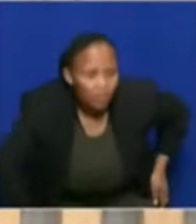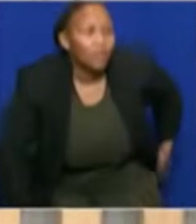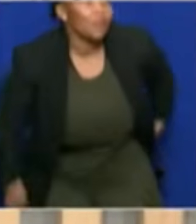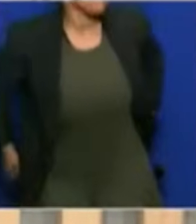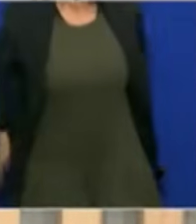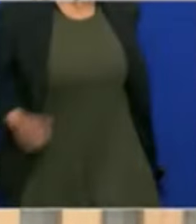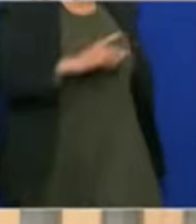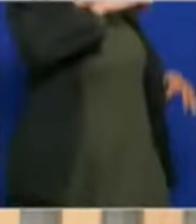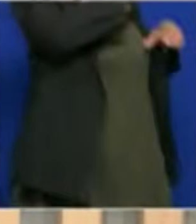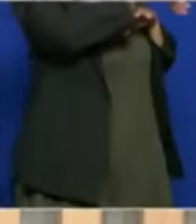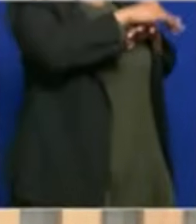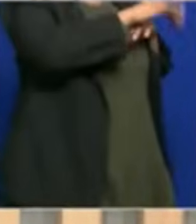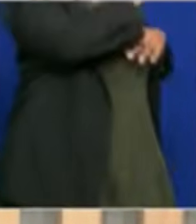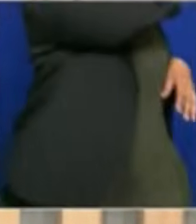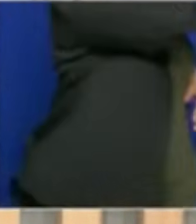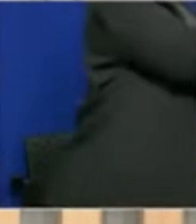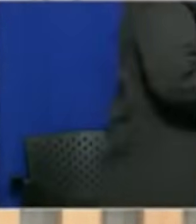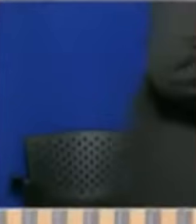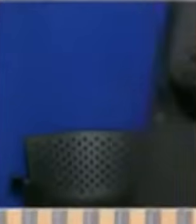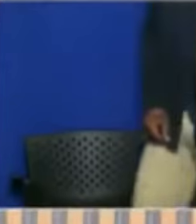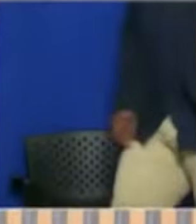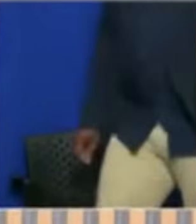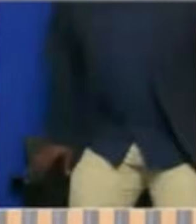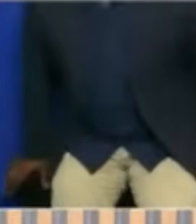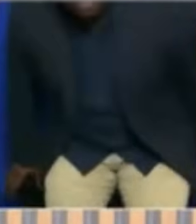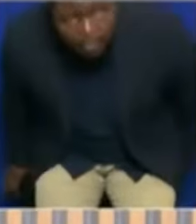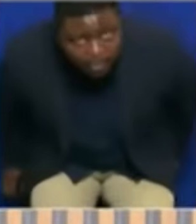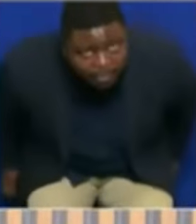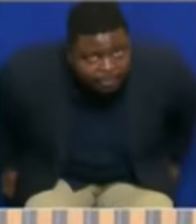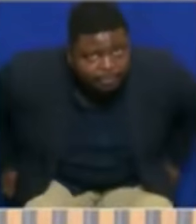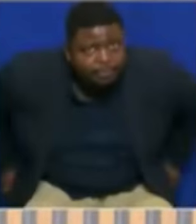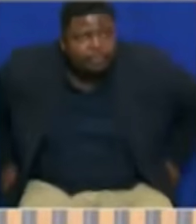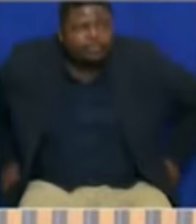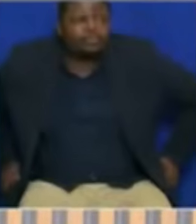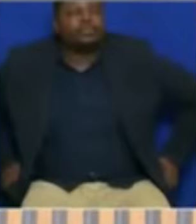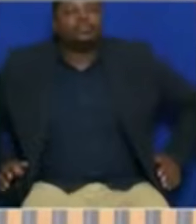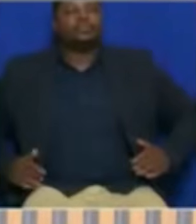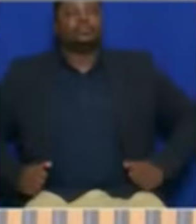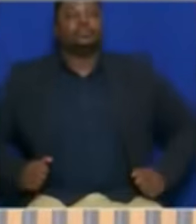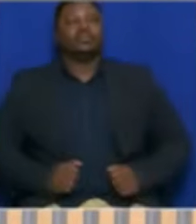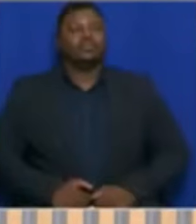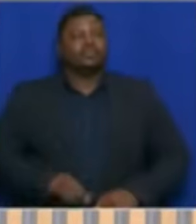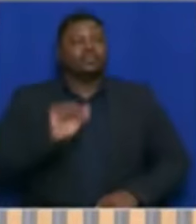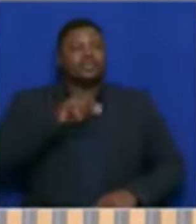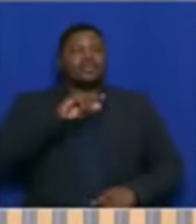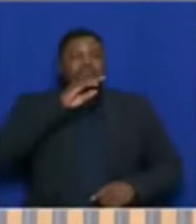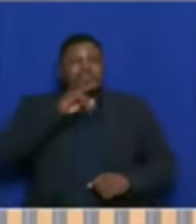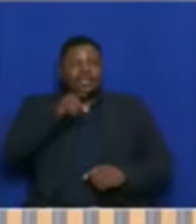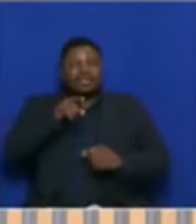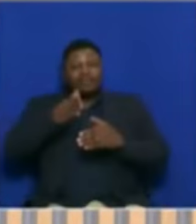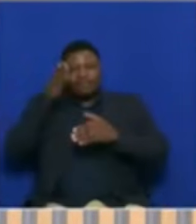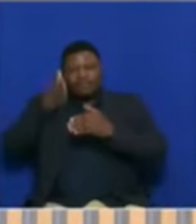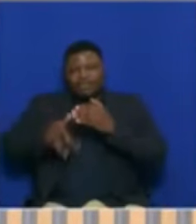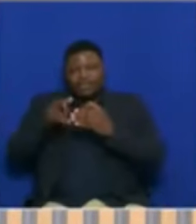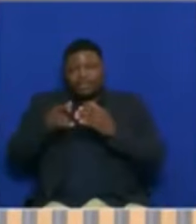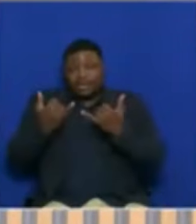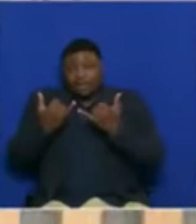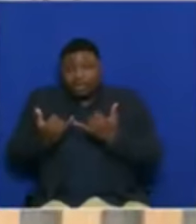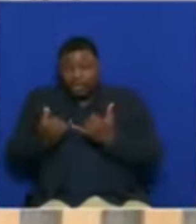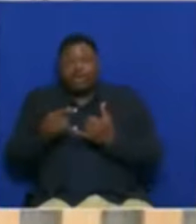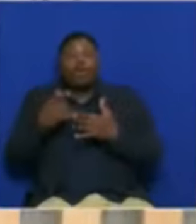File 6 We are at the tail end of the file or the tail end of today's session. of today's session, Commissioner.